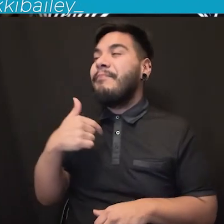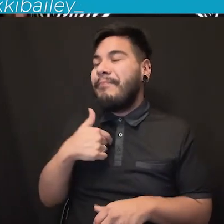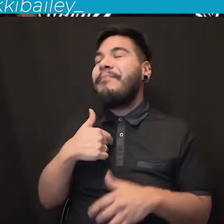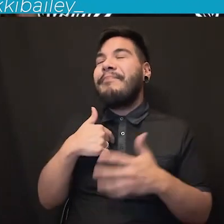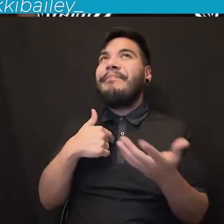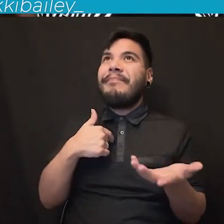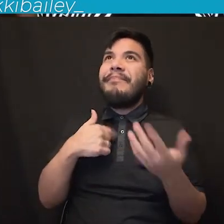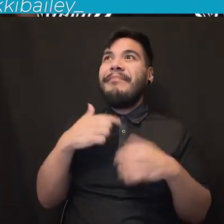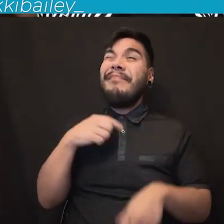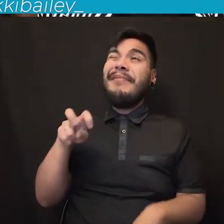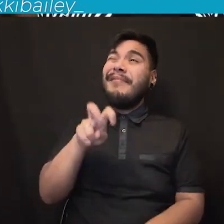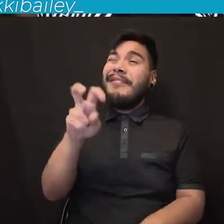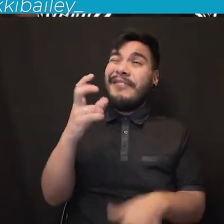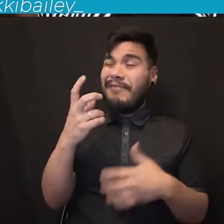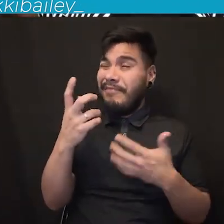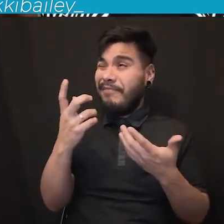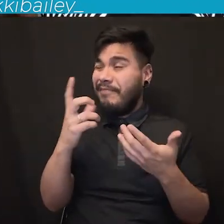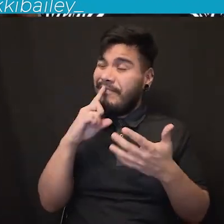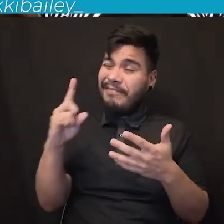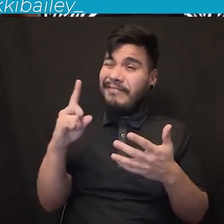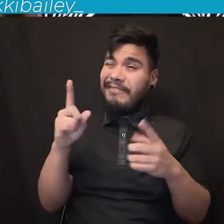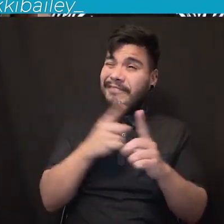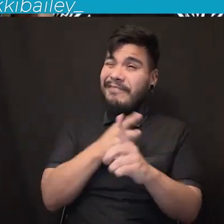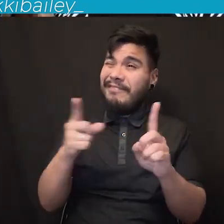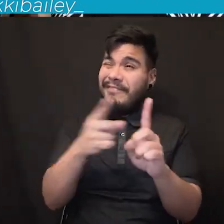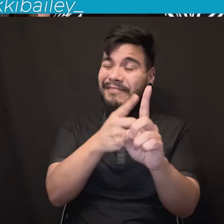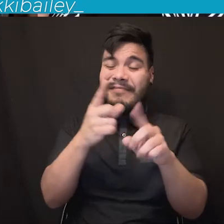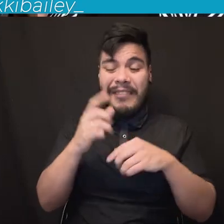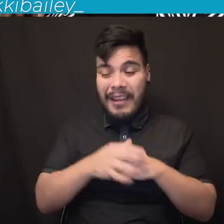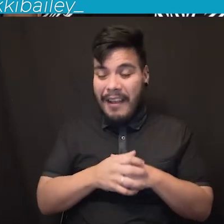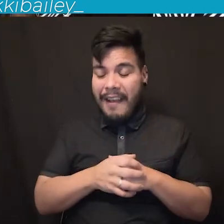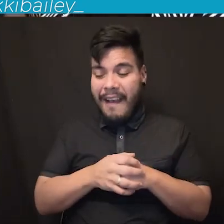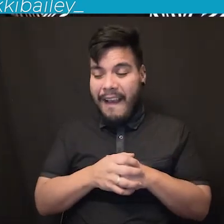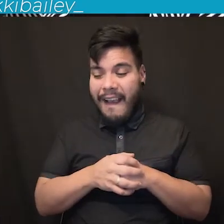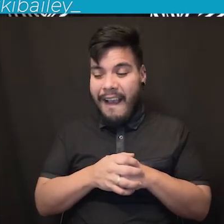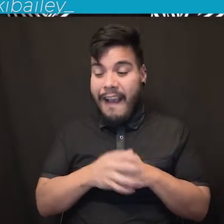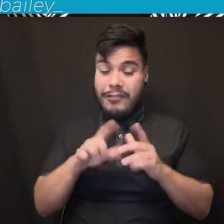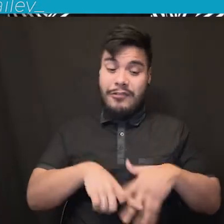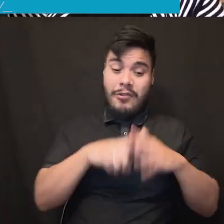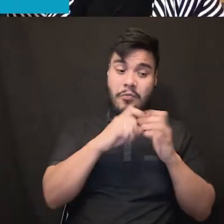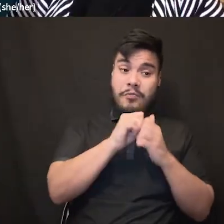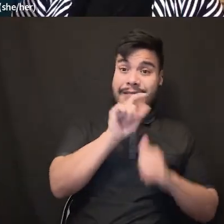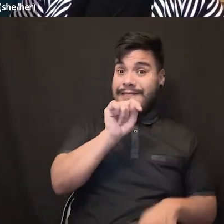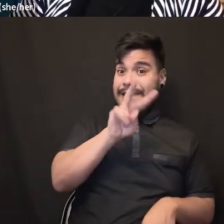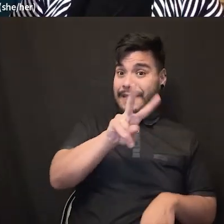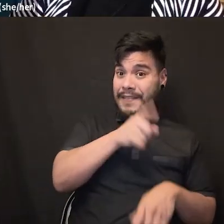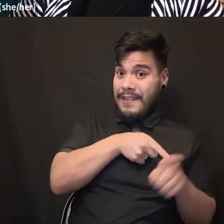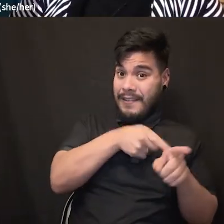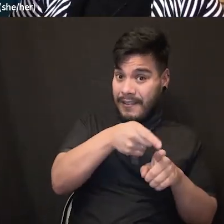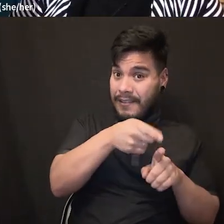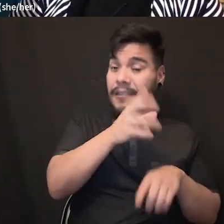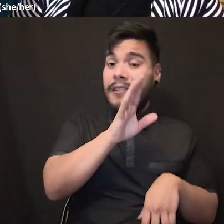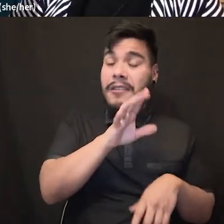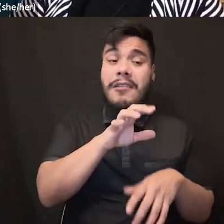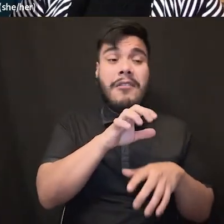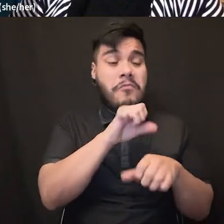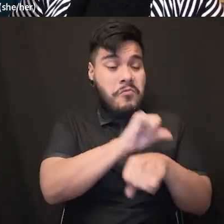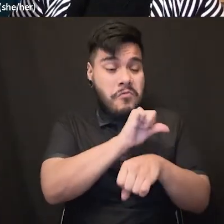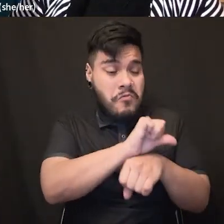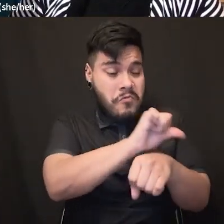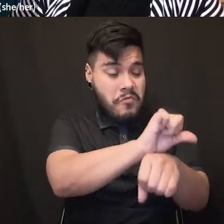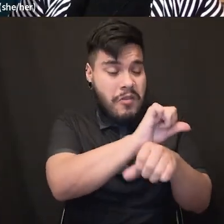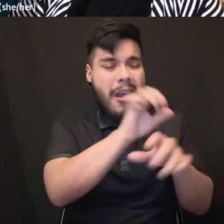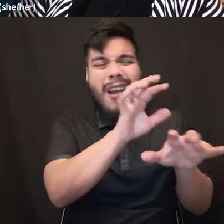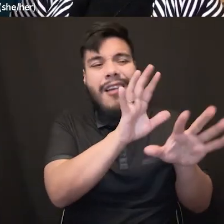circuitous route to where I am now. I started out working in television and then left